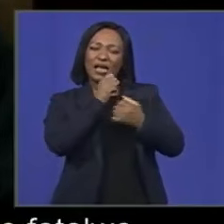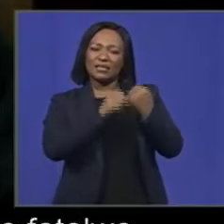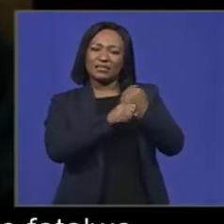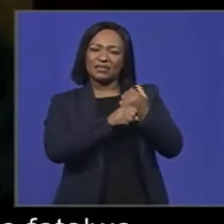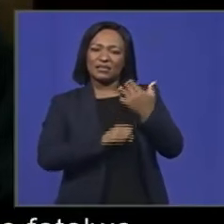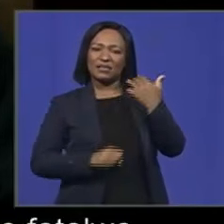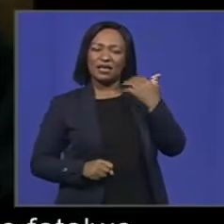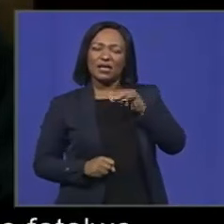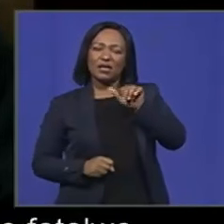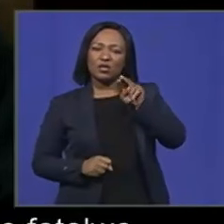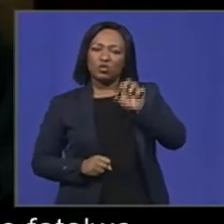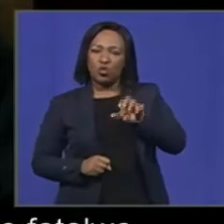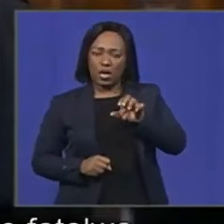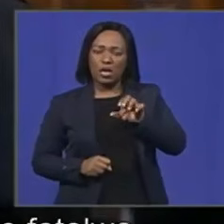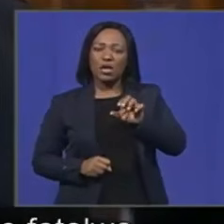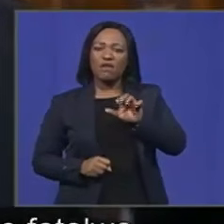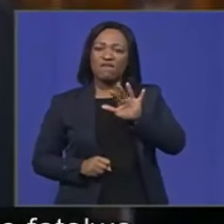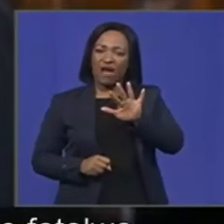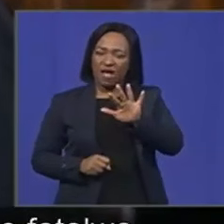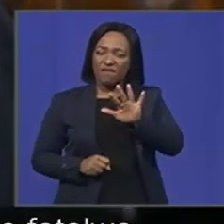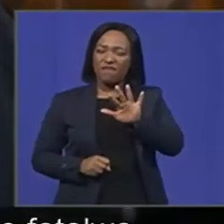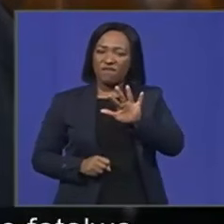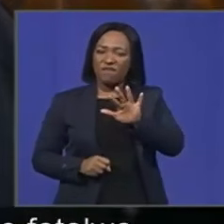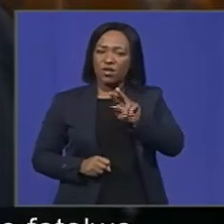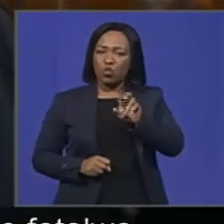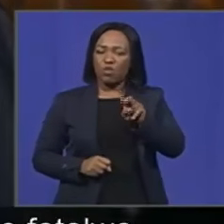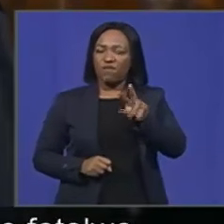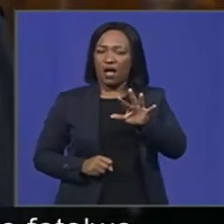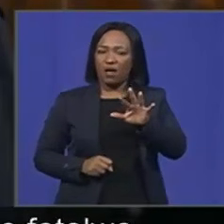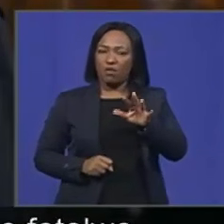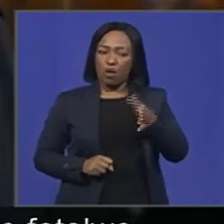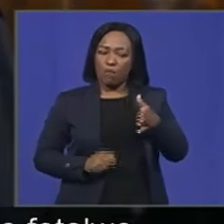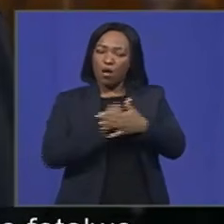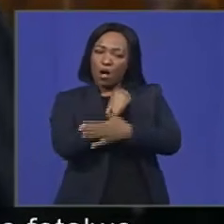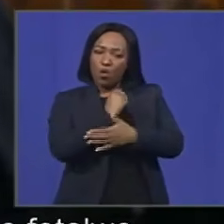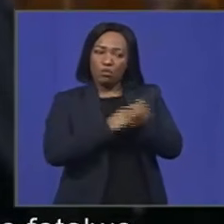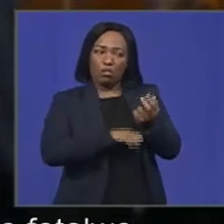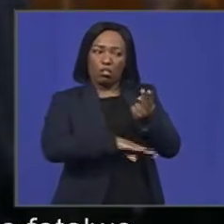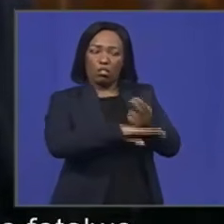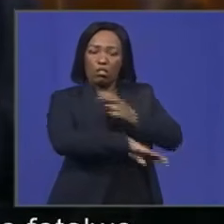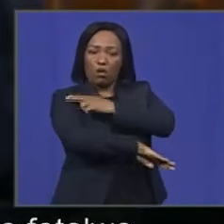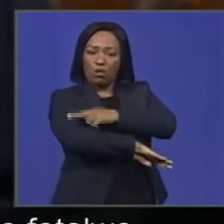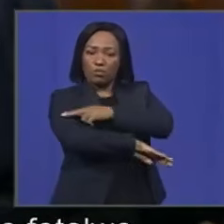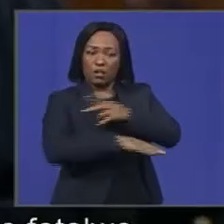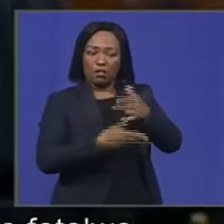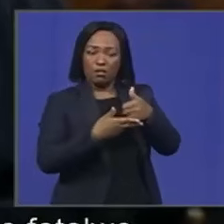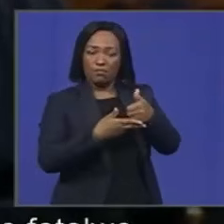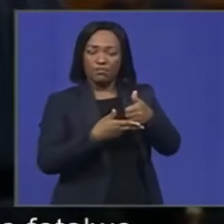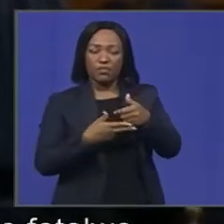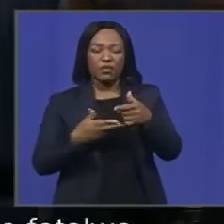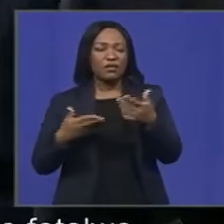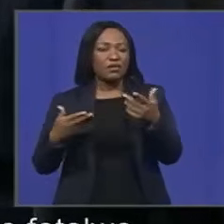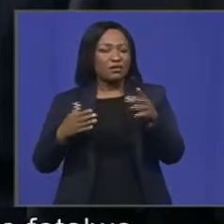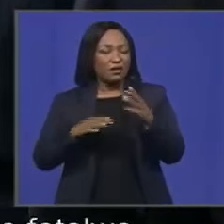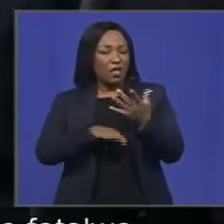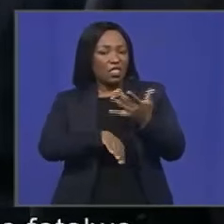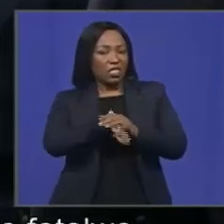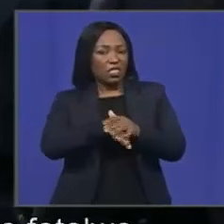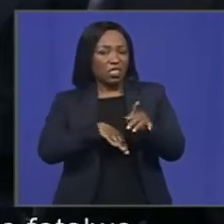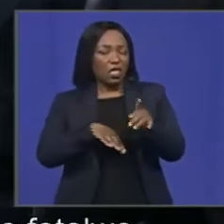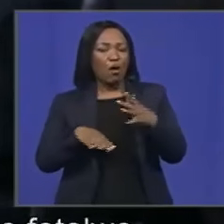bosigo a le malatsi a le matlhano fa na le mono nageng go amogela thuso ya kalafi. Leso la gagwe le tlile ka nako ya